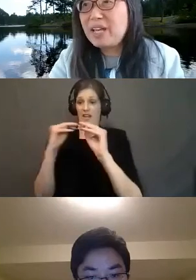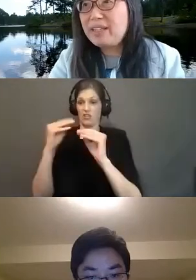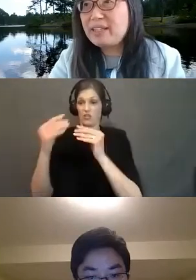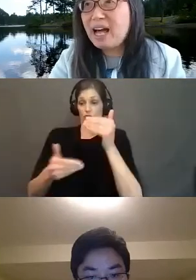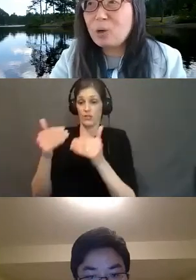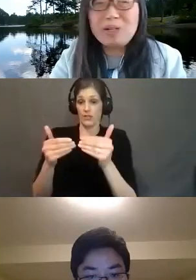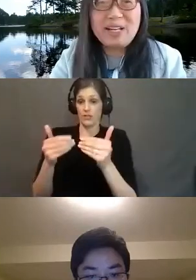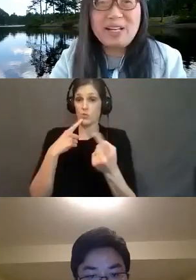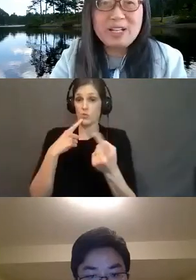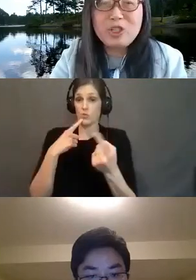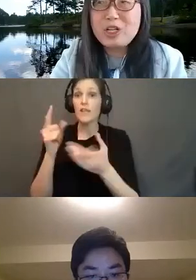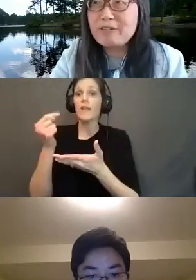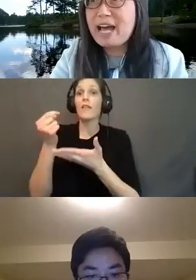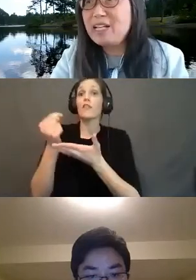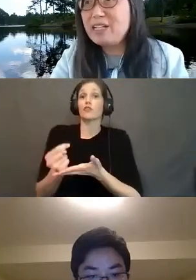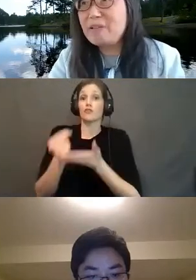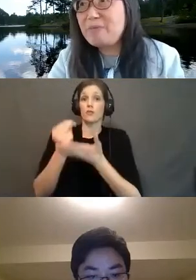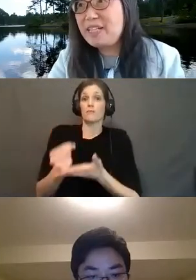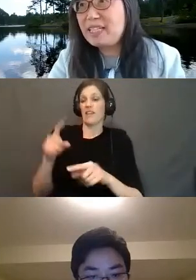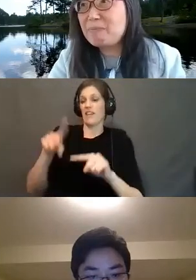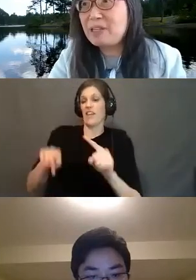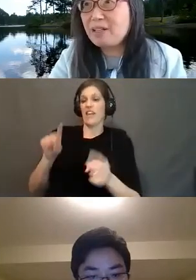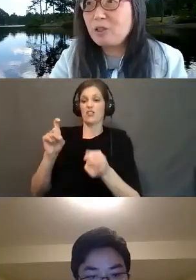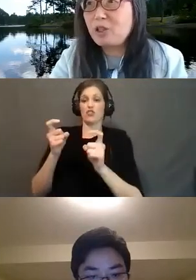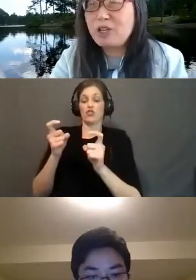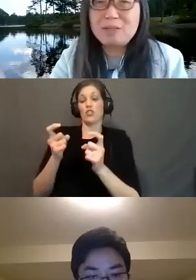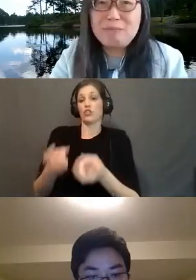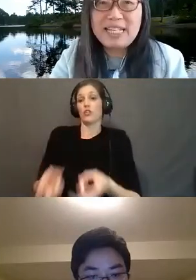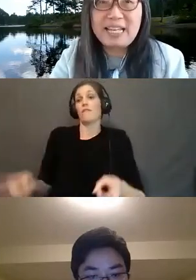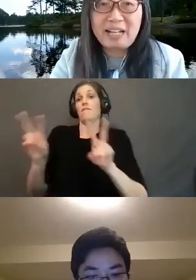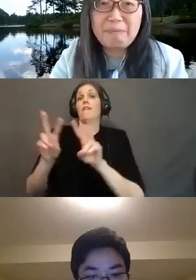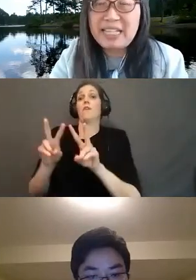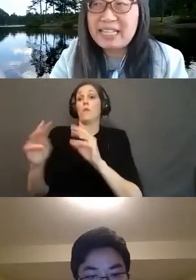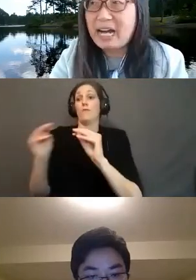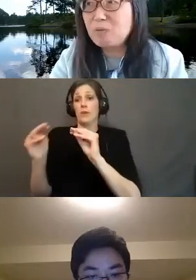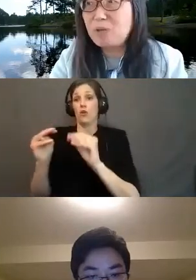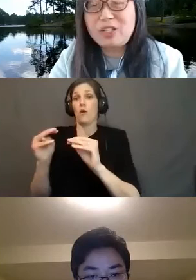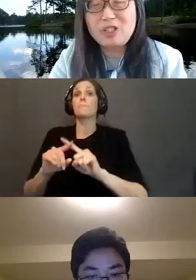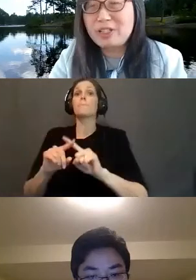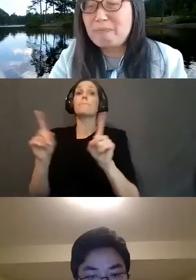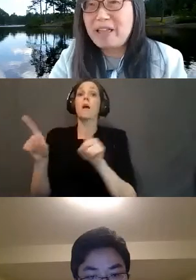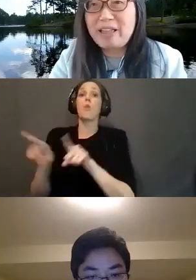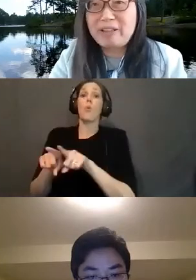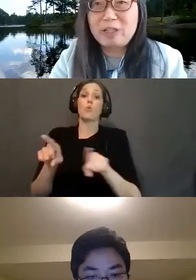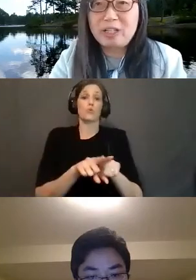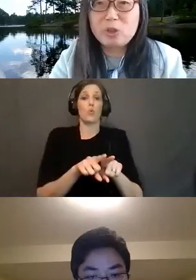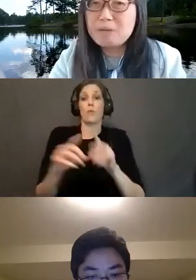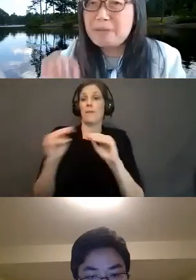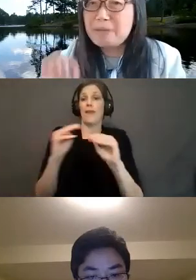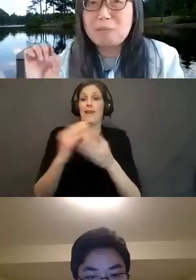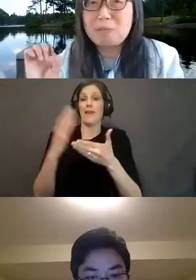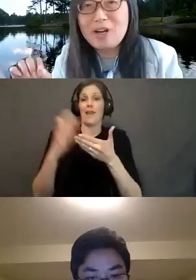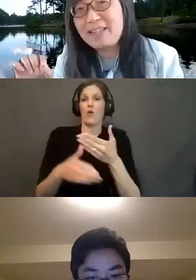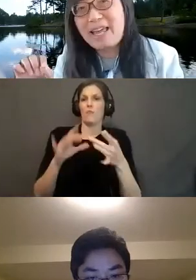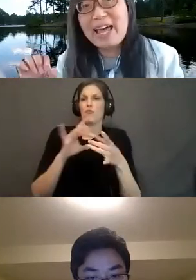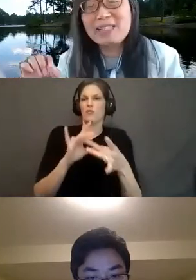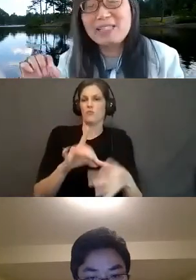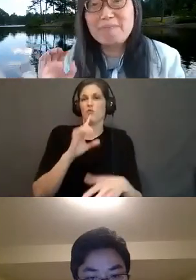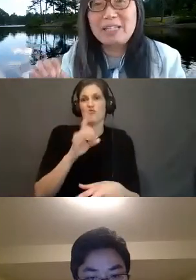treatment may not only change the value of the mediator, but also change the mediated outcome relationship. Extremely important